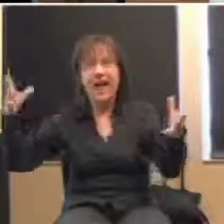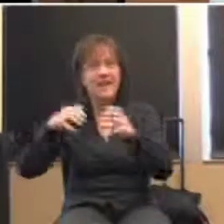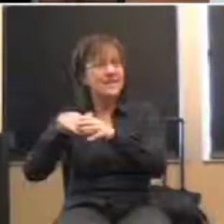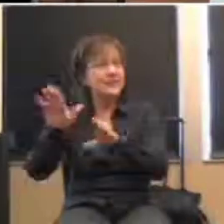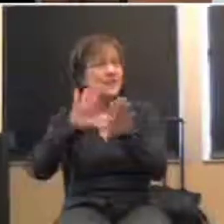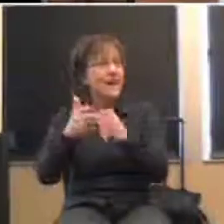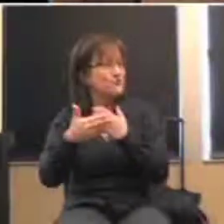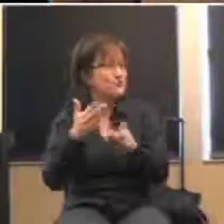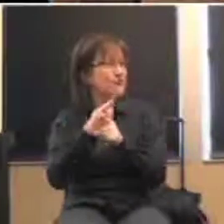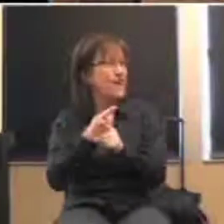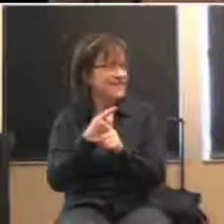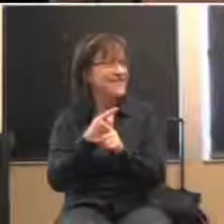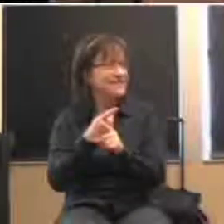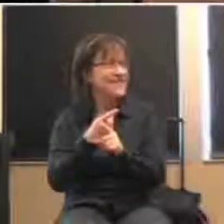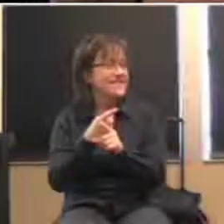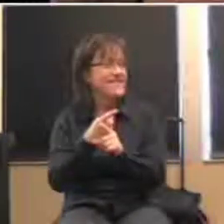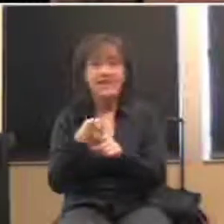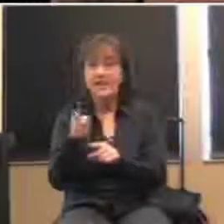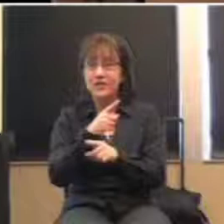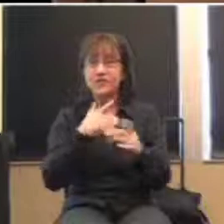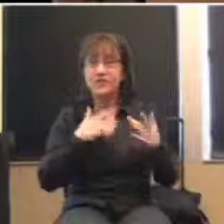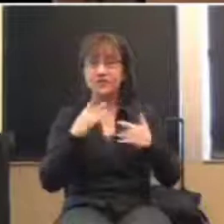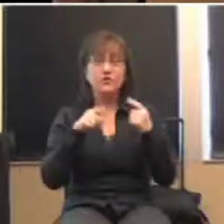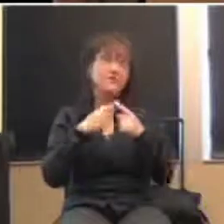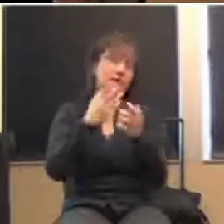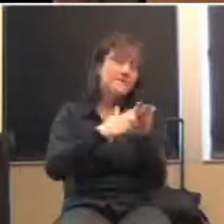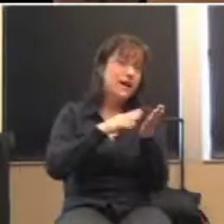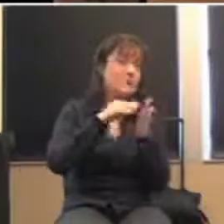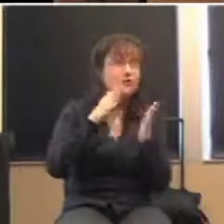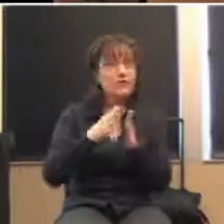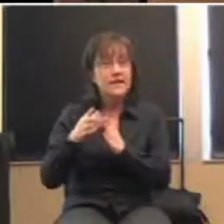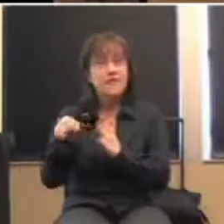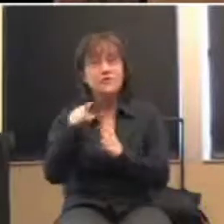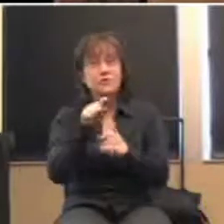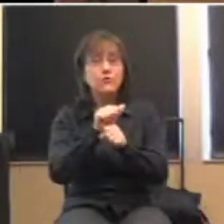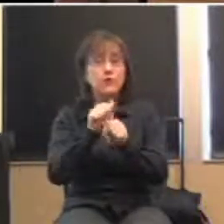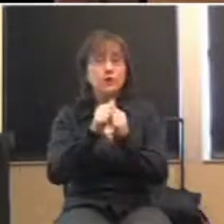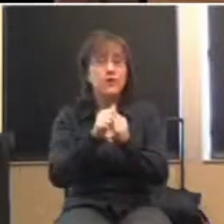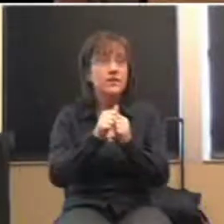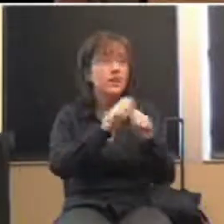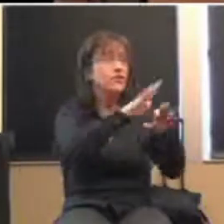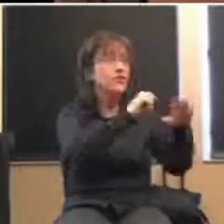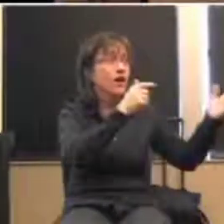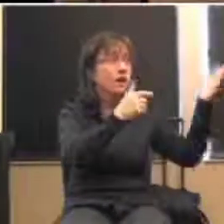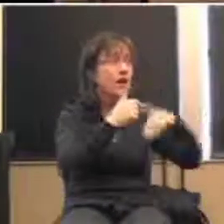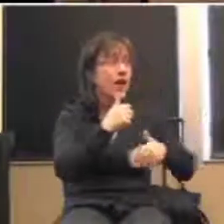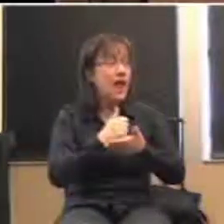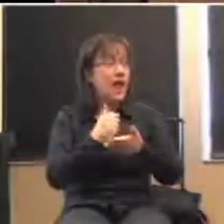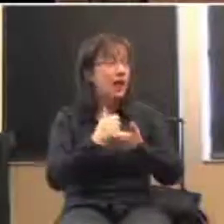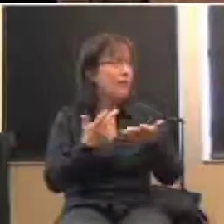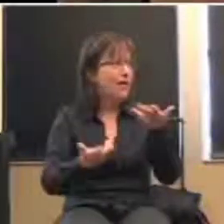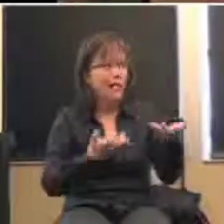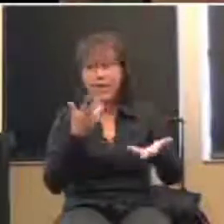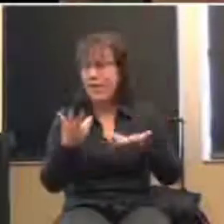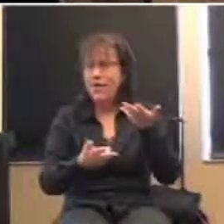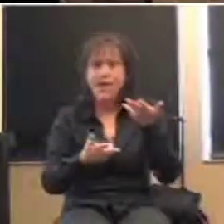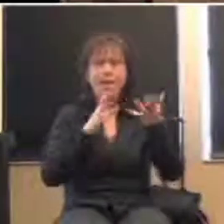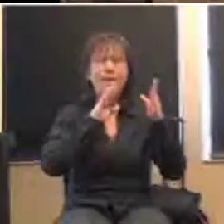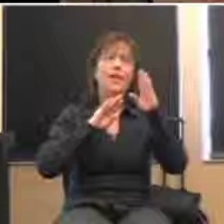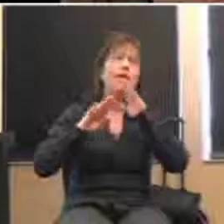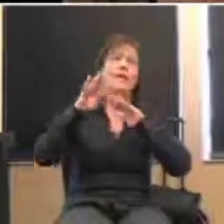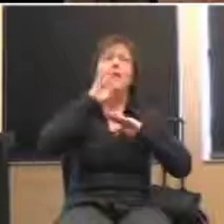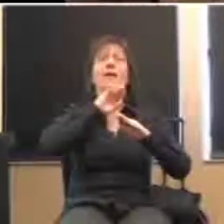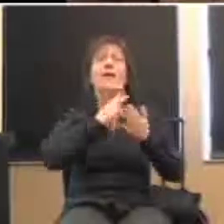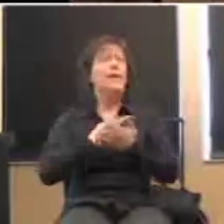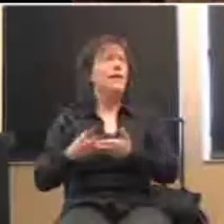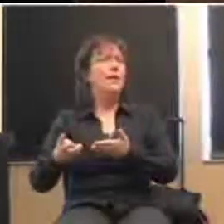Yes. You're concerned about some students that you're working with. You've called in help. You're trying. You're trying to figure out the